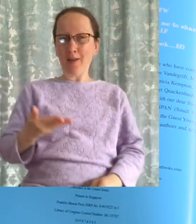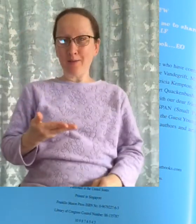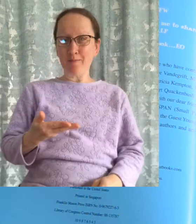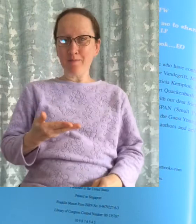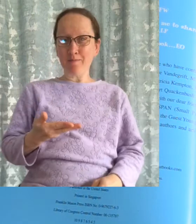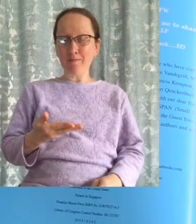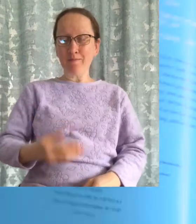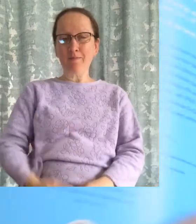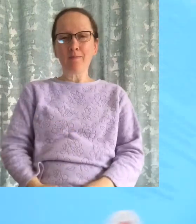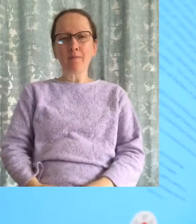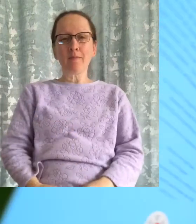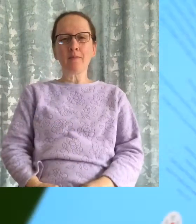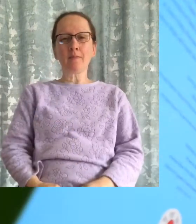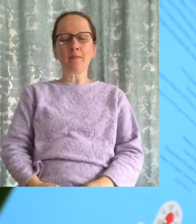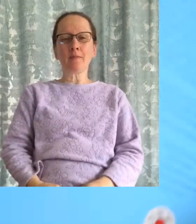hired.